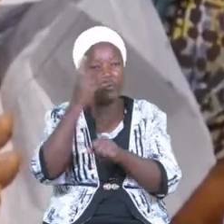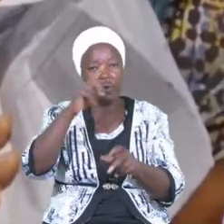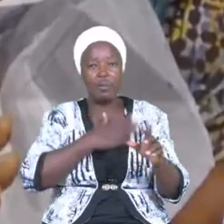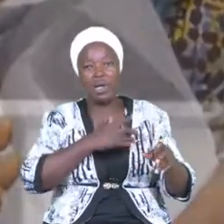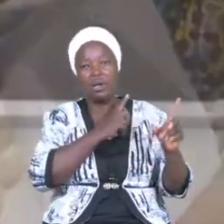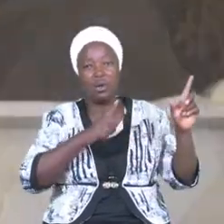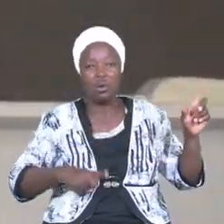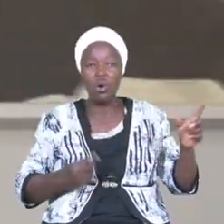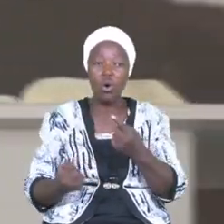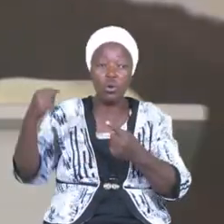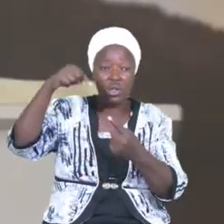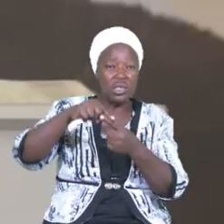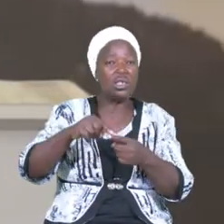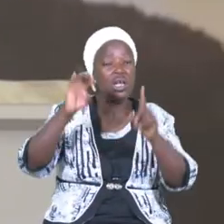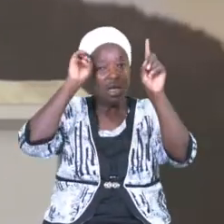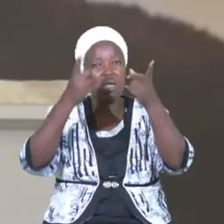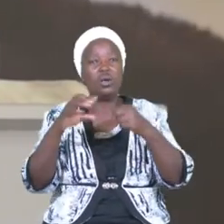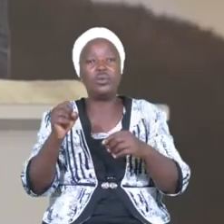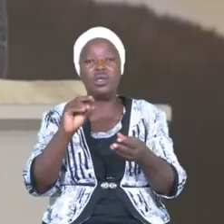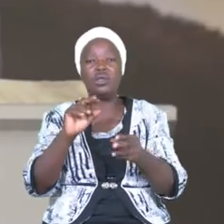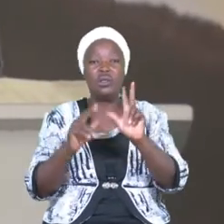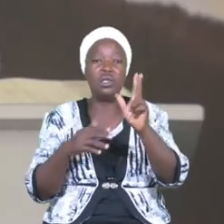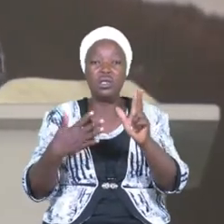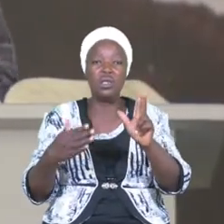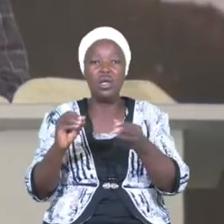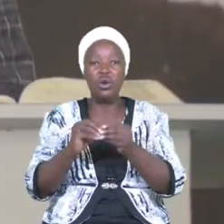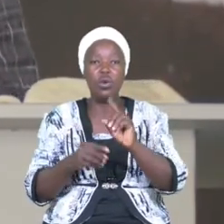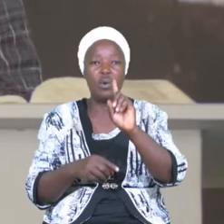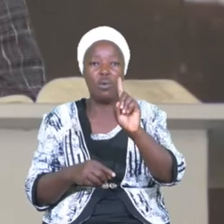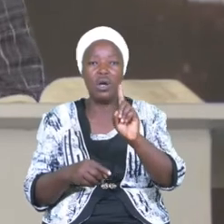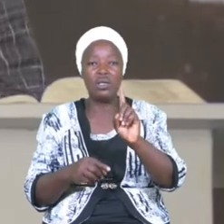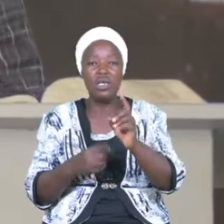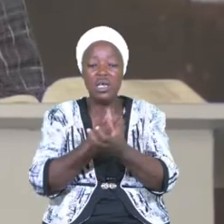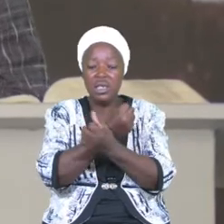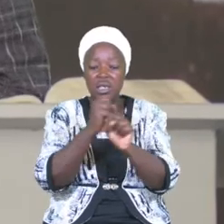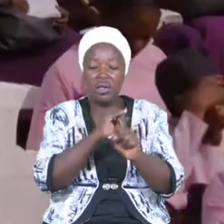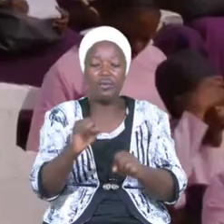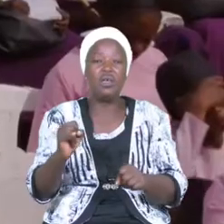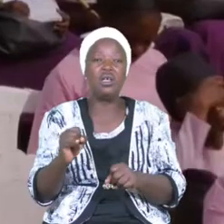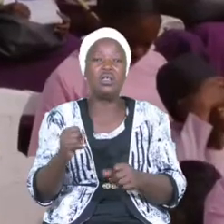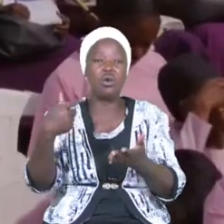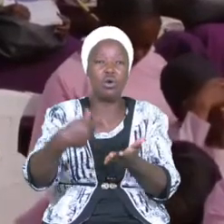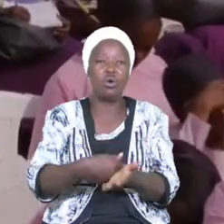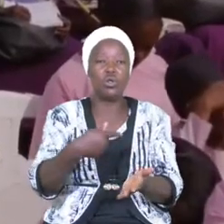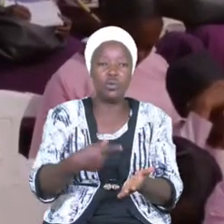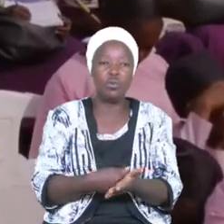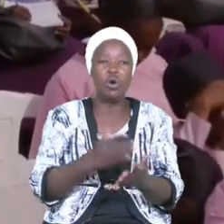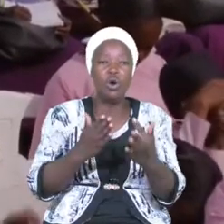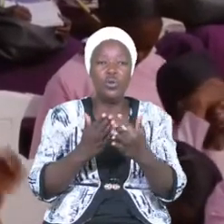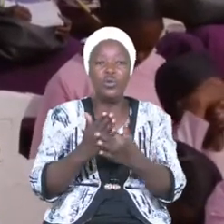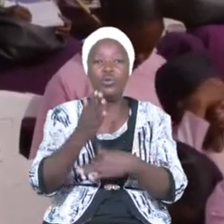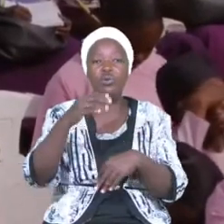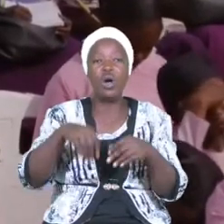comes. Three things. Number one, saving gospel through